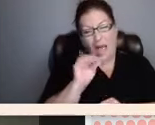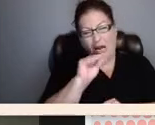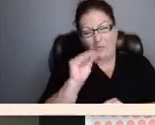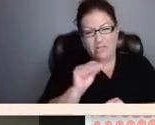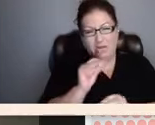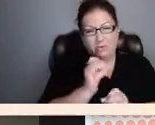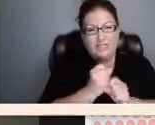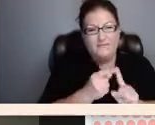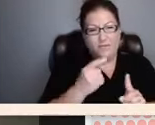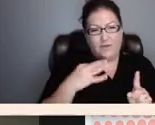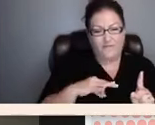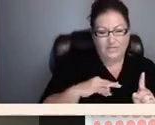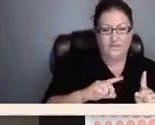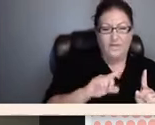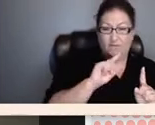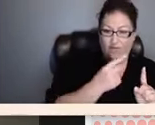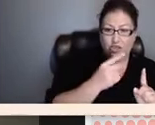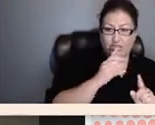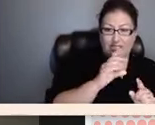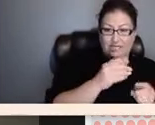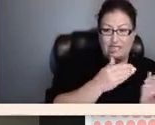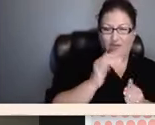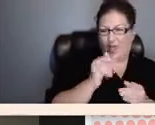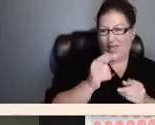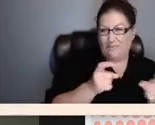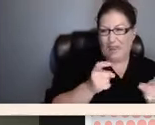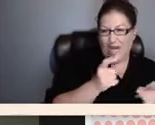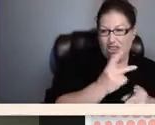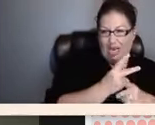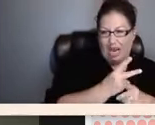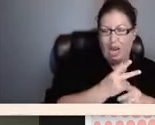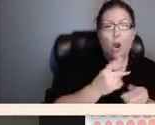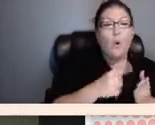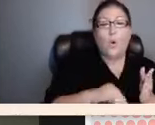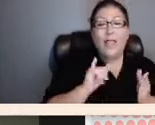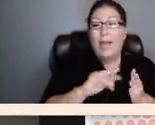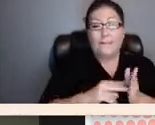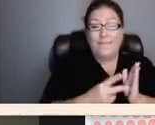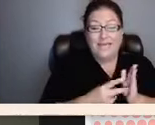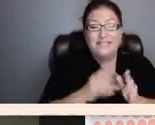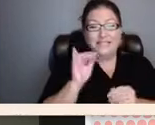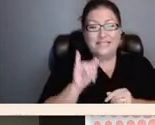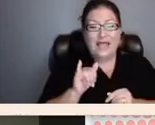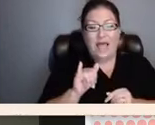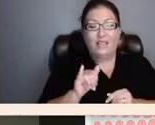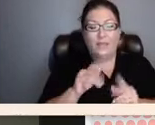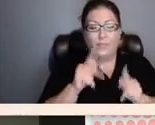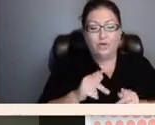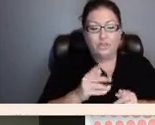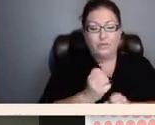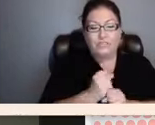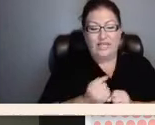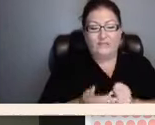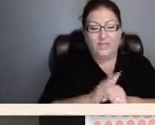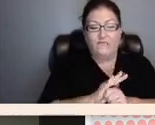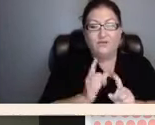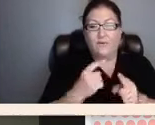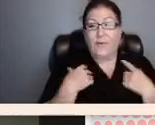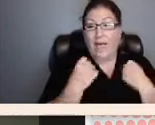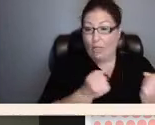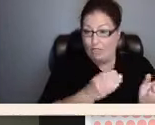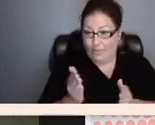delivery system, which is managed care. And essentially what managed care means is that the recipient receives coverage from a health plan,